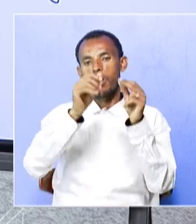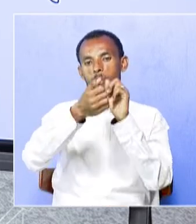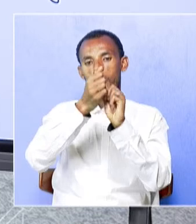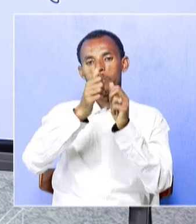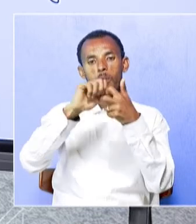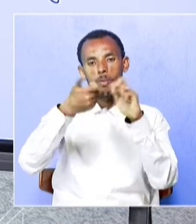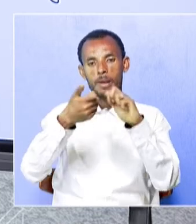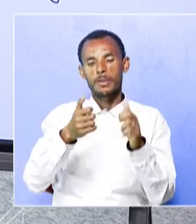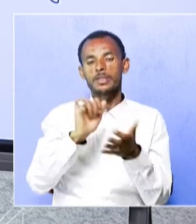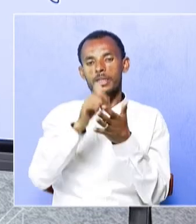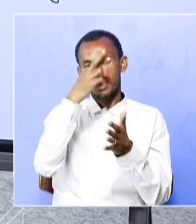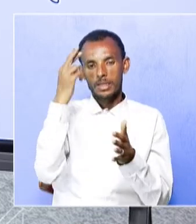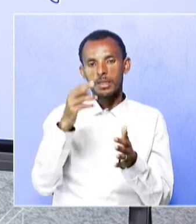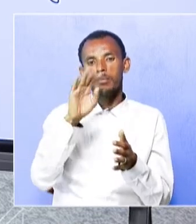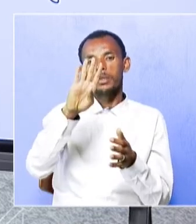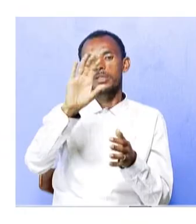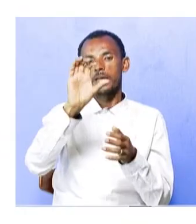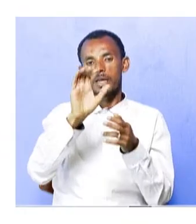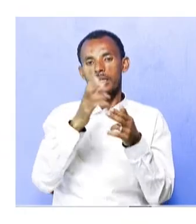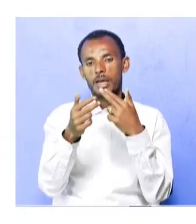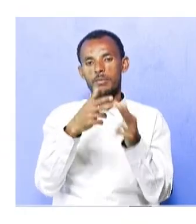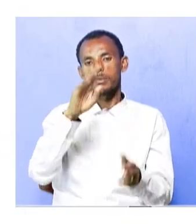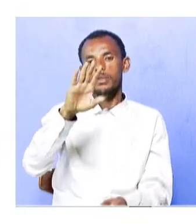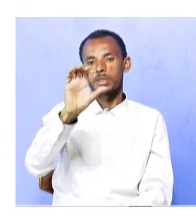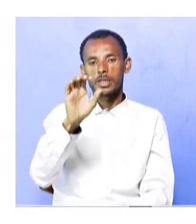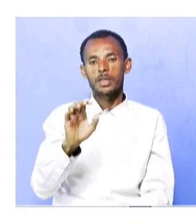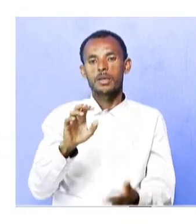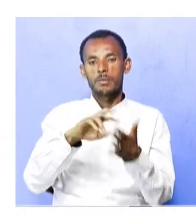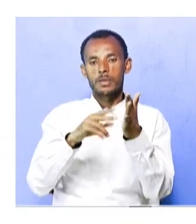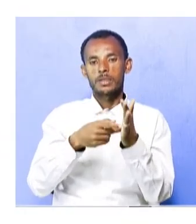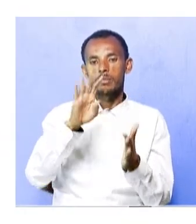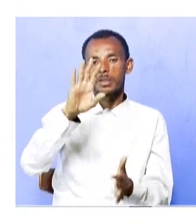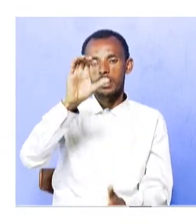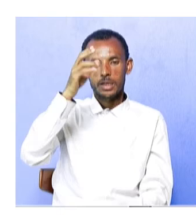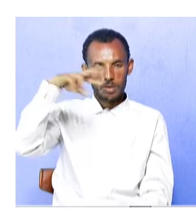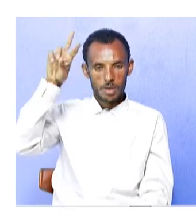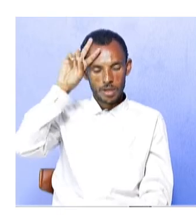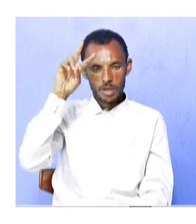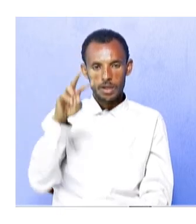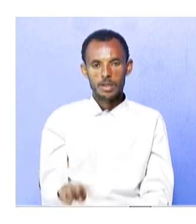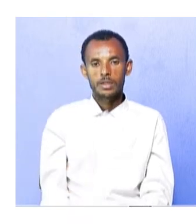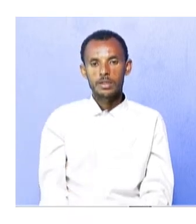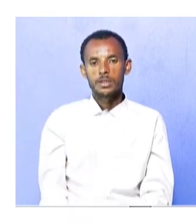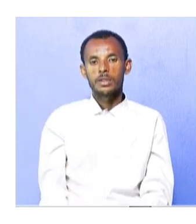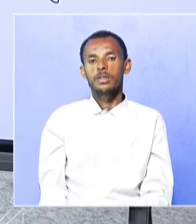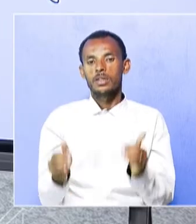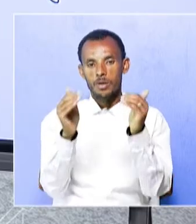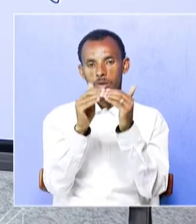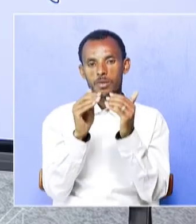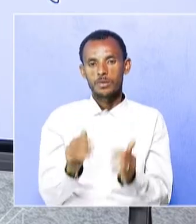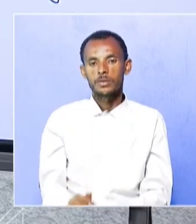case. So the product of BC and BC is BC square. This is the same